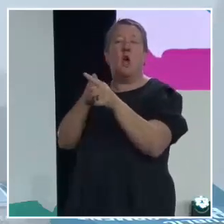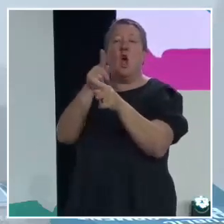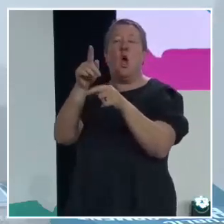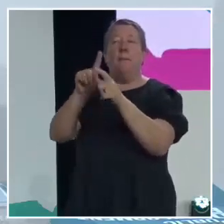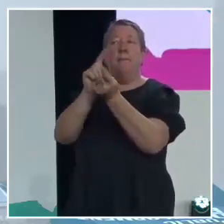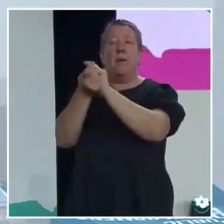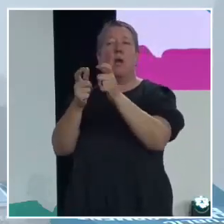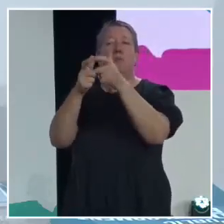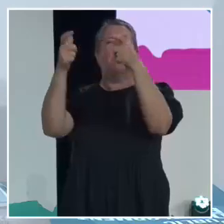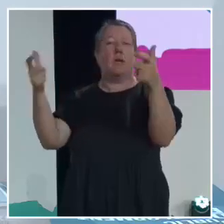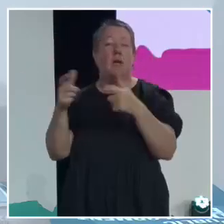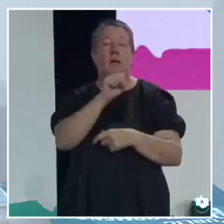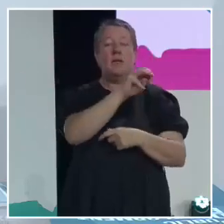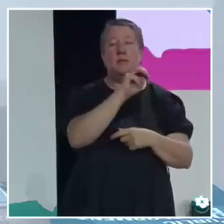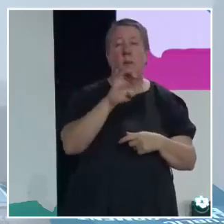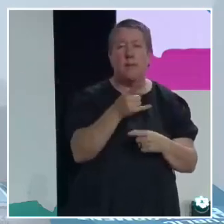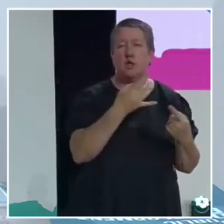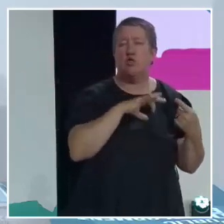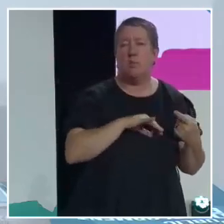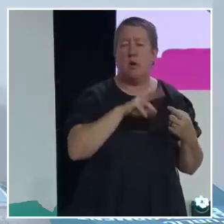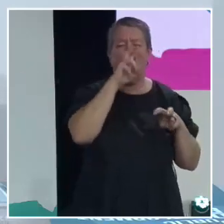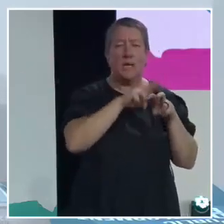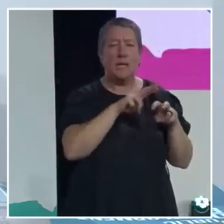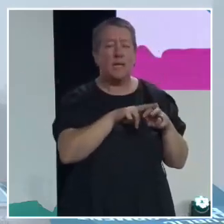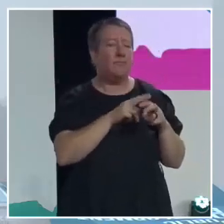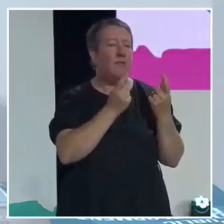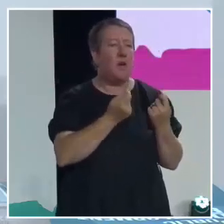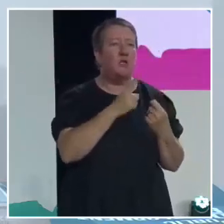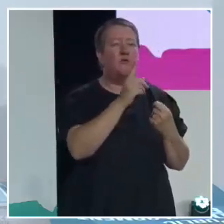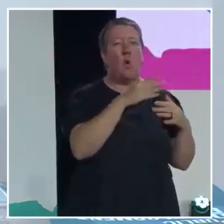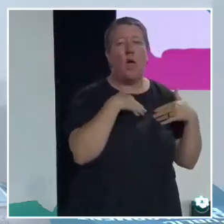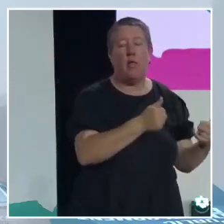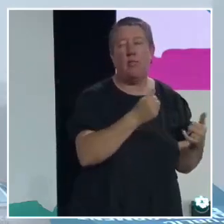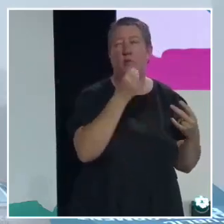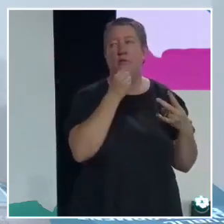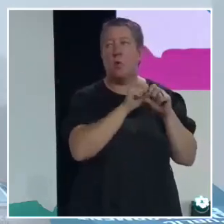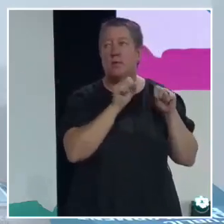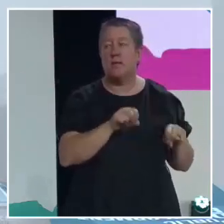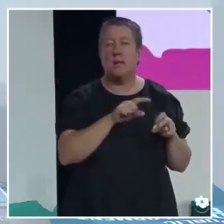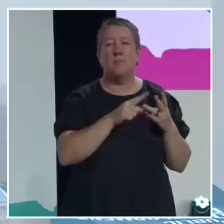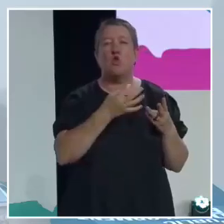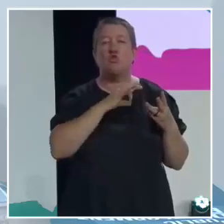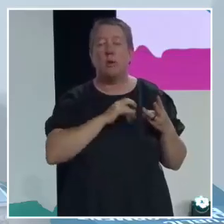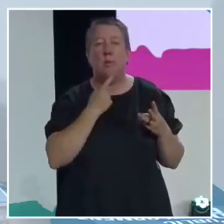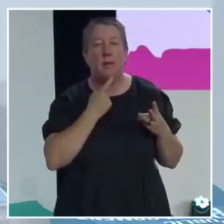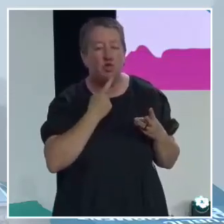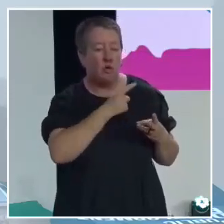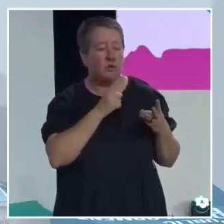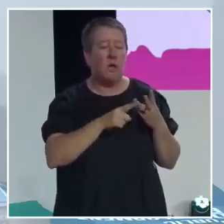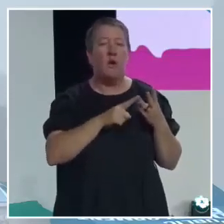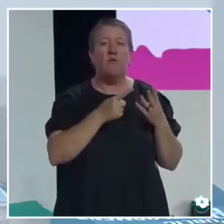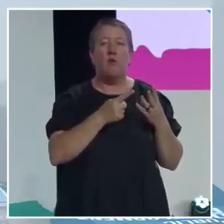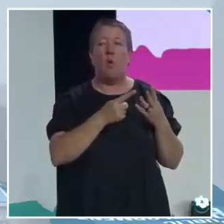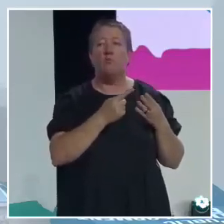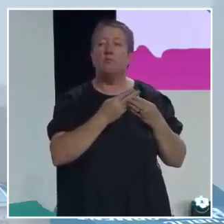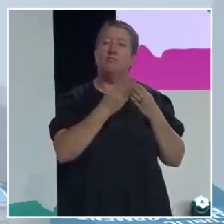We need innovative finance and catalytic finance for health, for food systems, for critical minerals, for growth